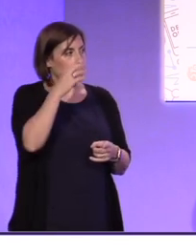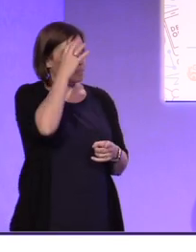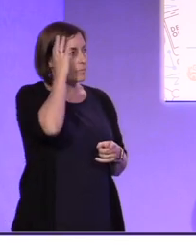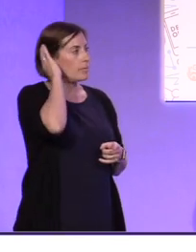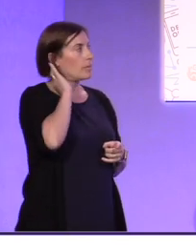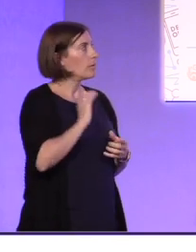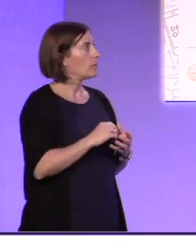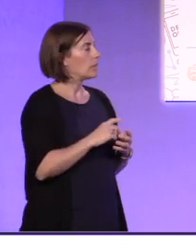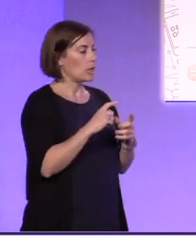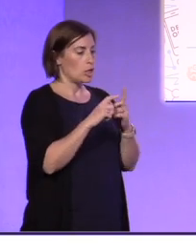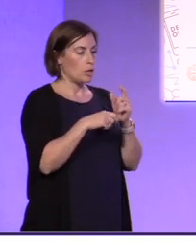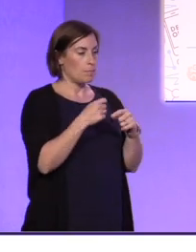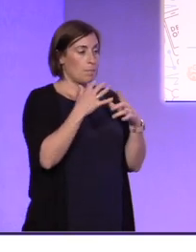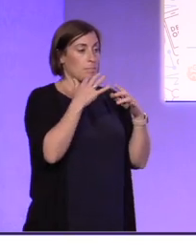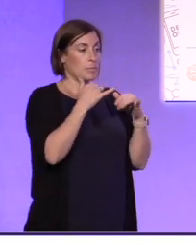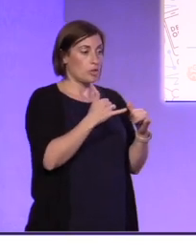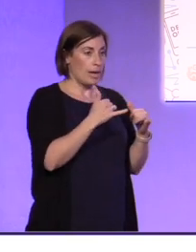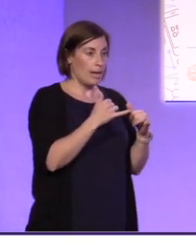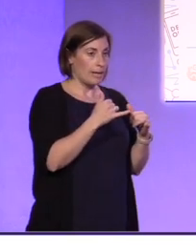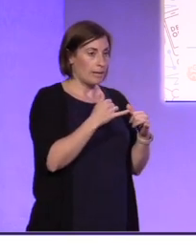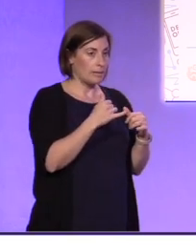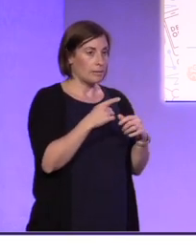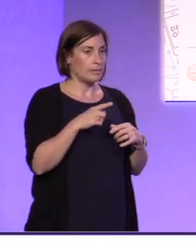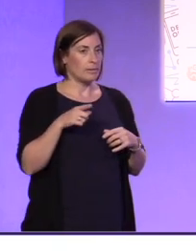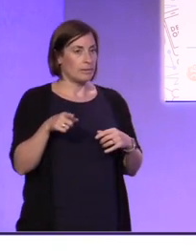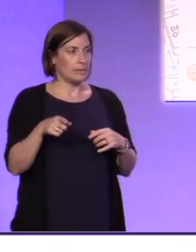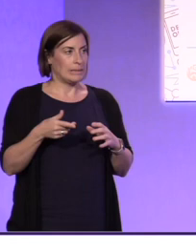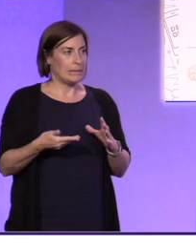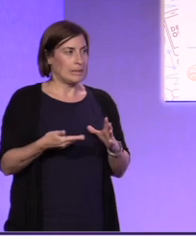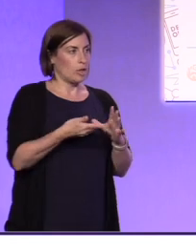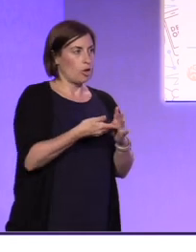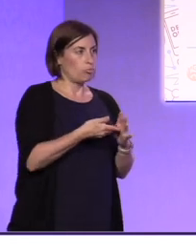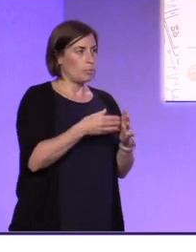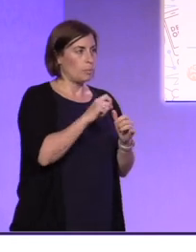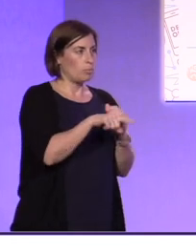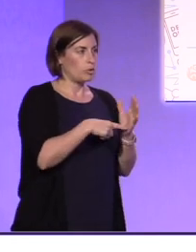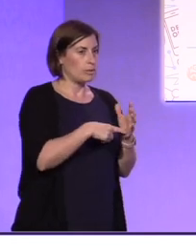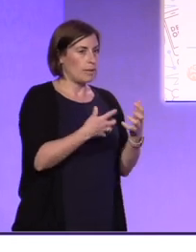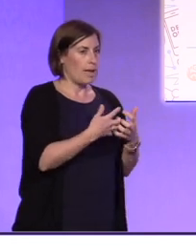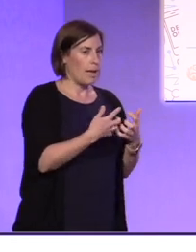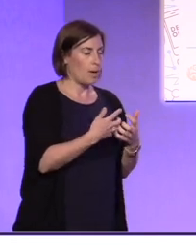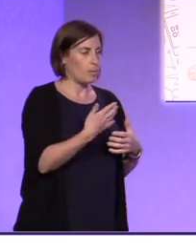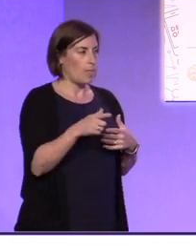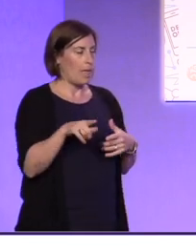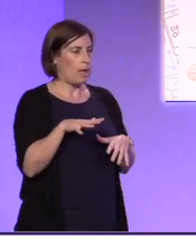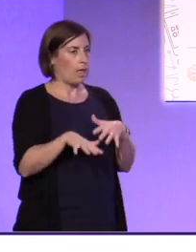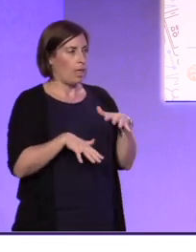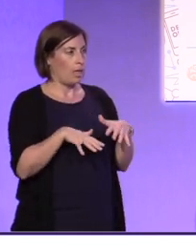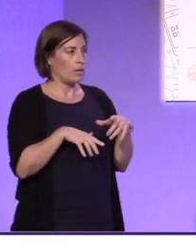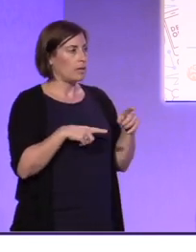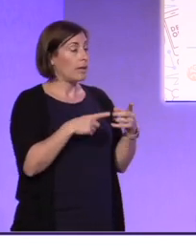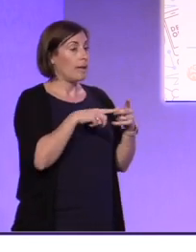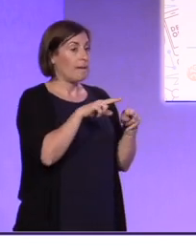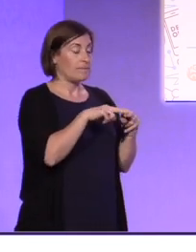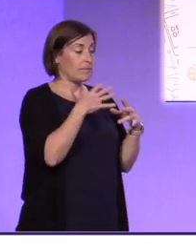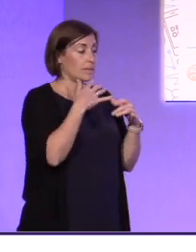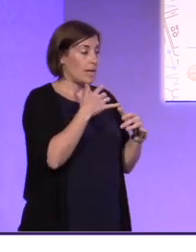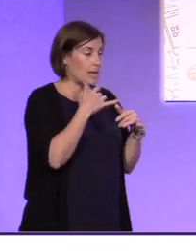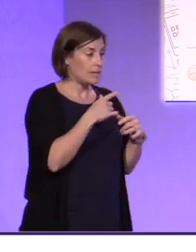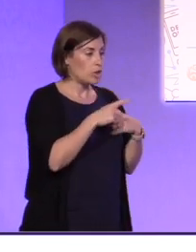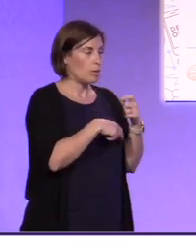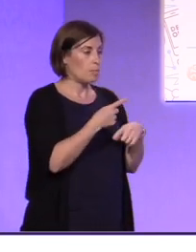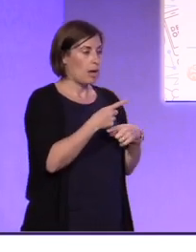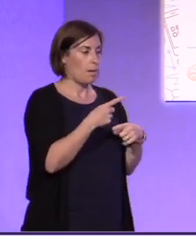in a really, really comfortable position to contribute, regardless of your level of skill and experience. It frees you up to try things without